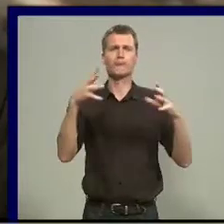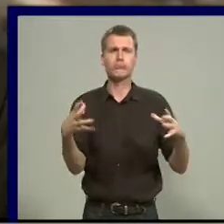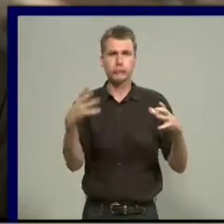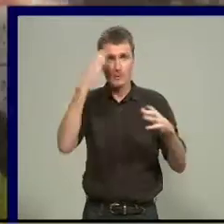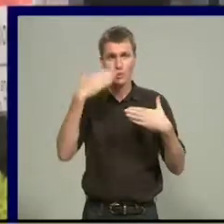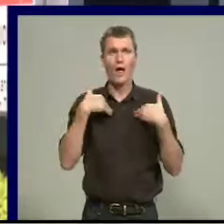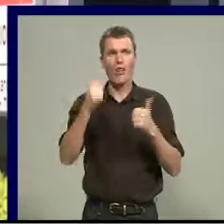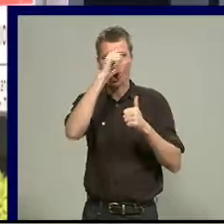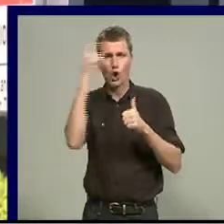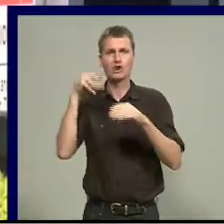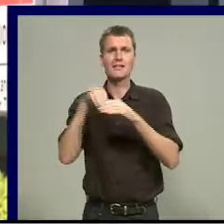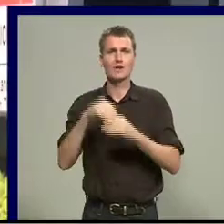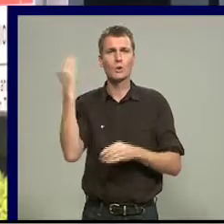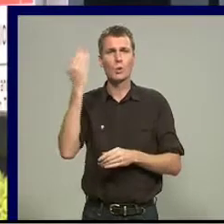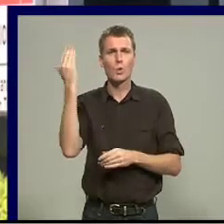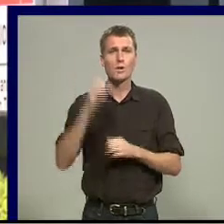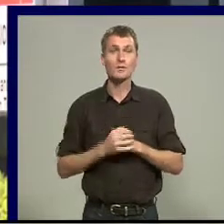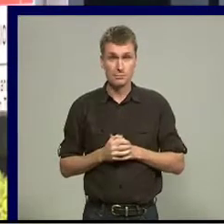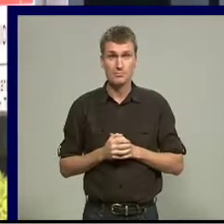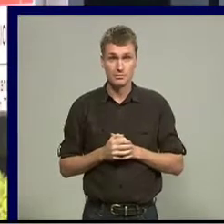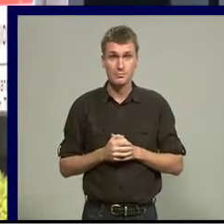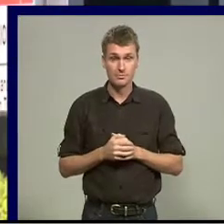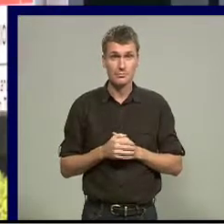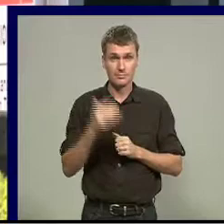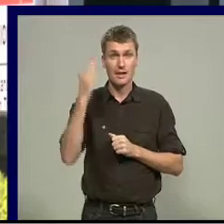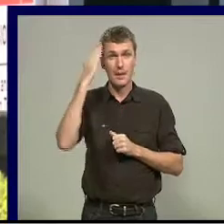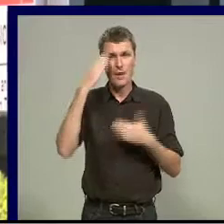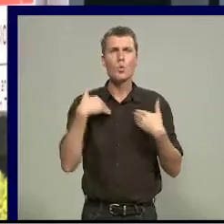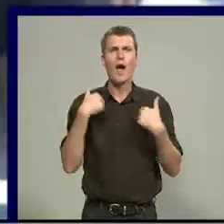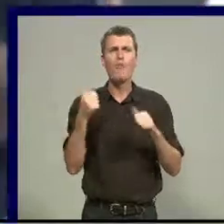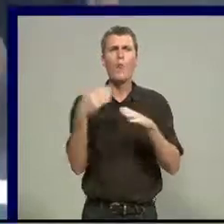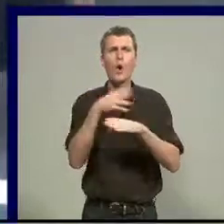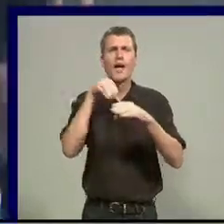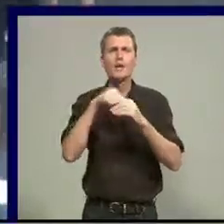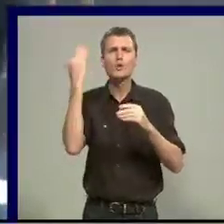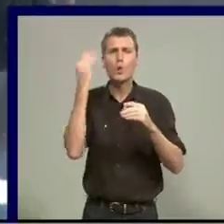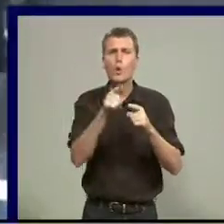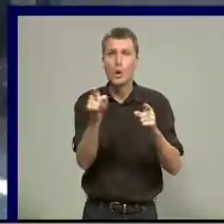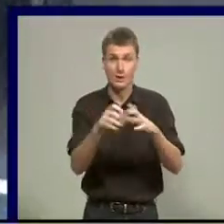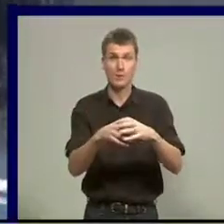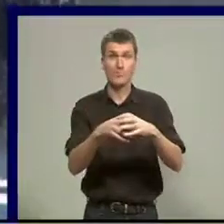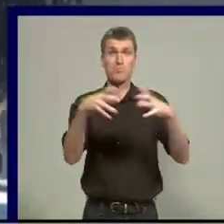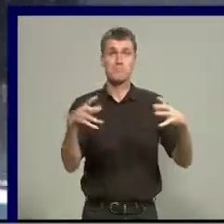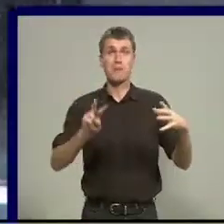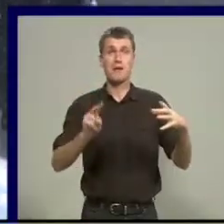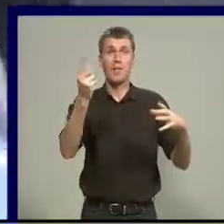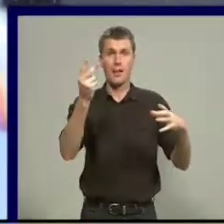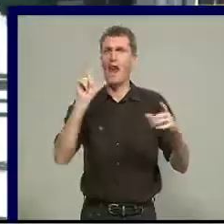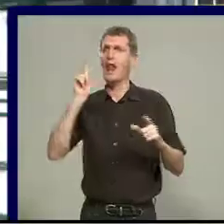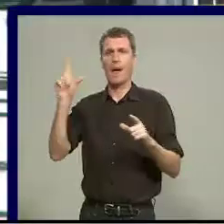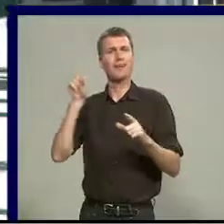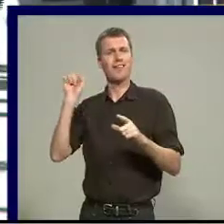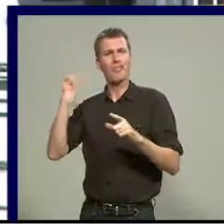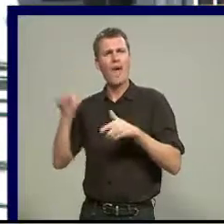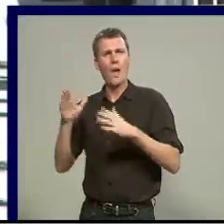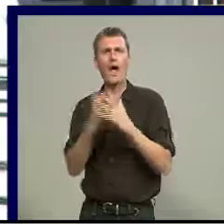schools. Doubling the number of mental health workers in schools is Labor's solution to the ongoing impacts of